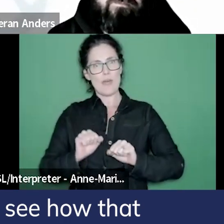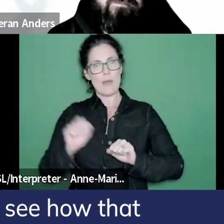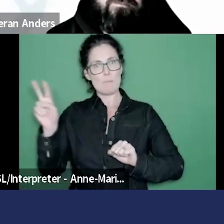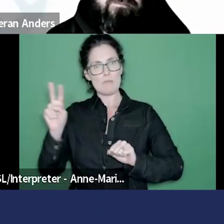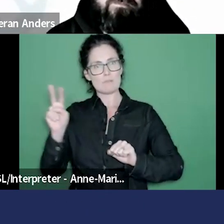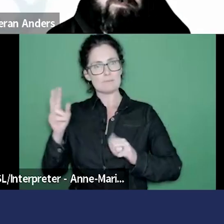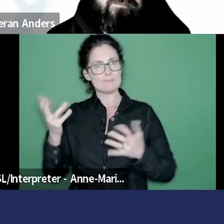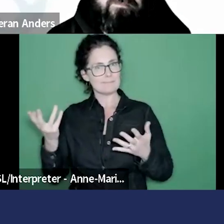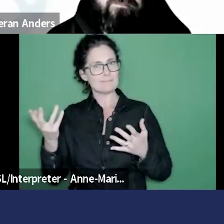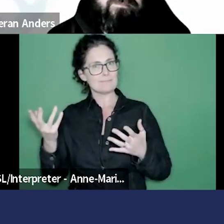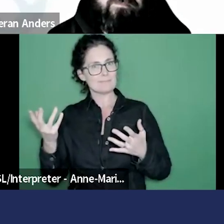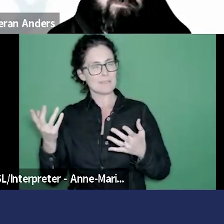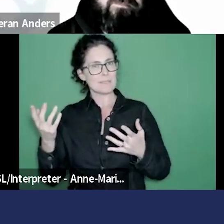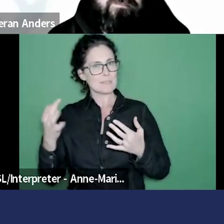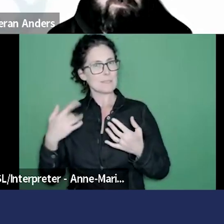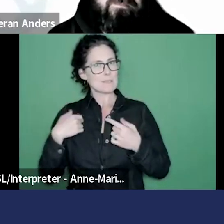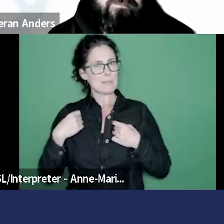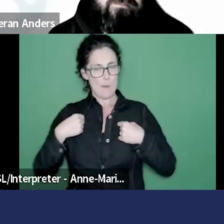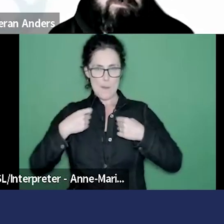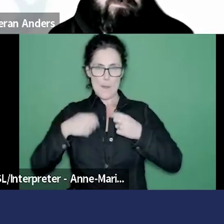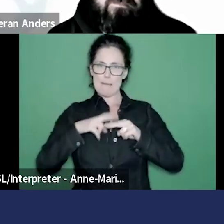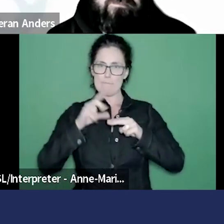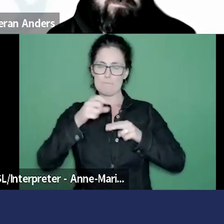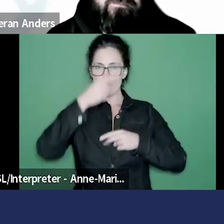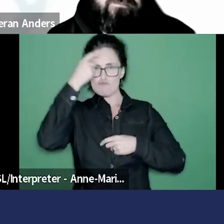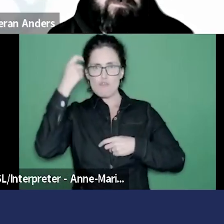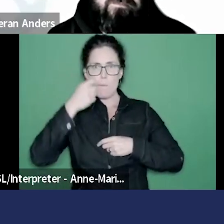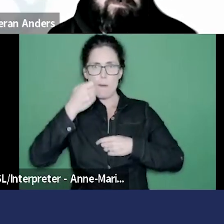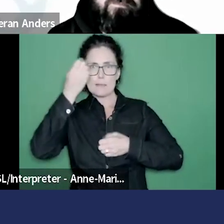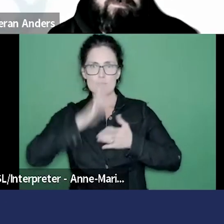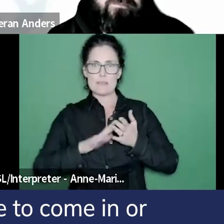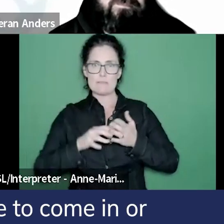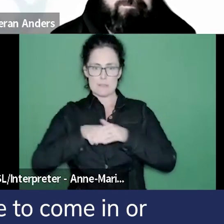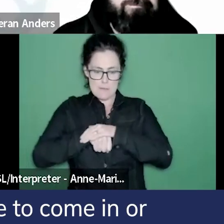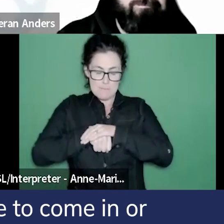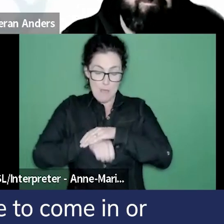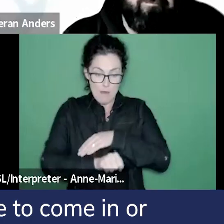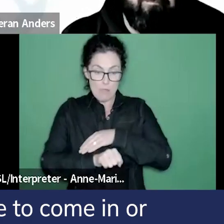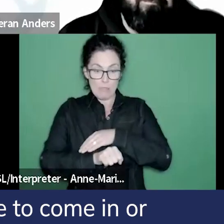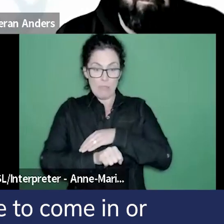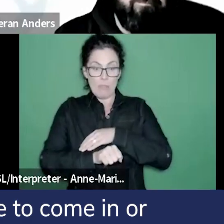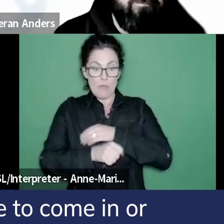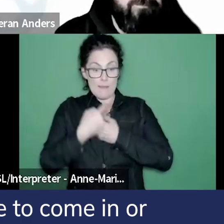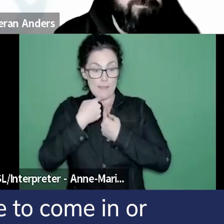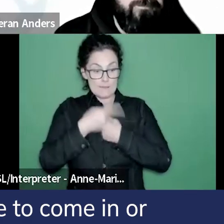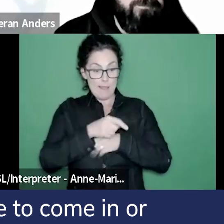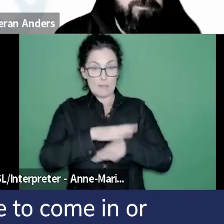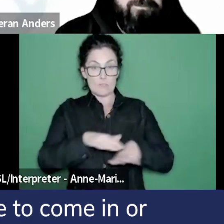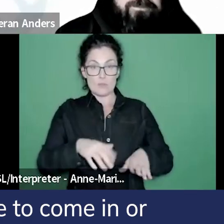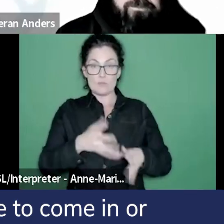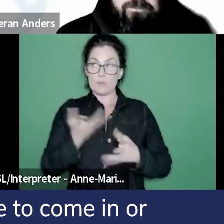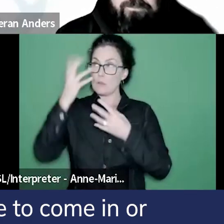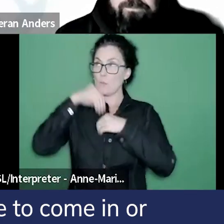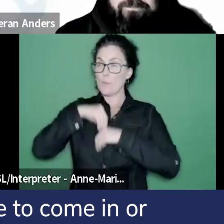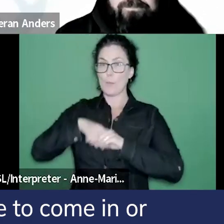quickly spill over into lots of different aspects. I'm just going to see if Lizzie, would you like to